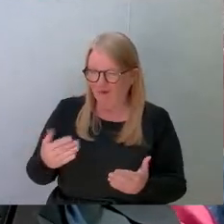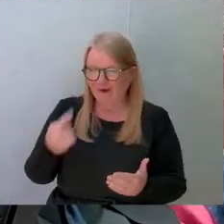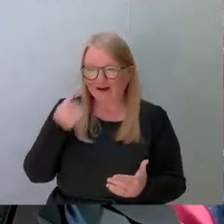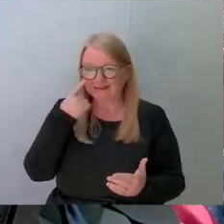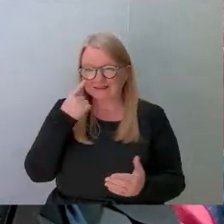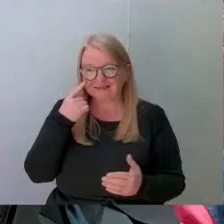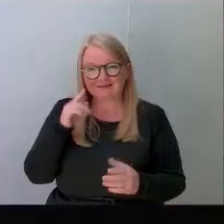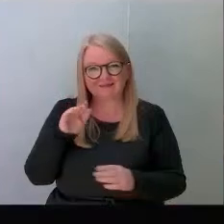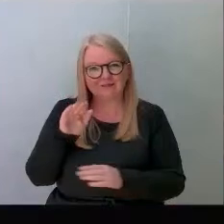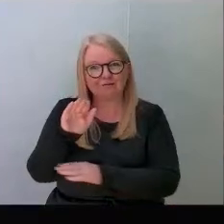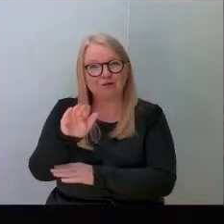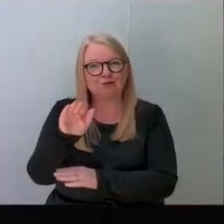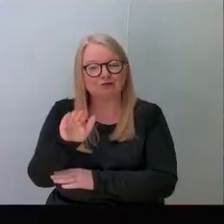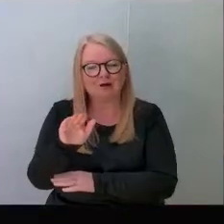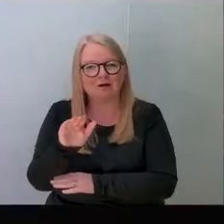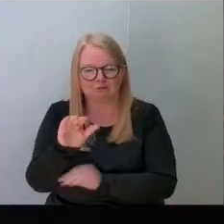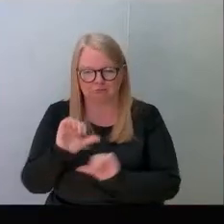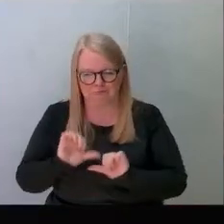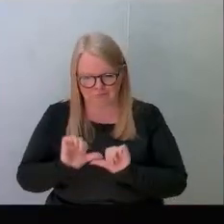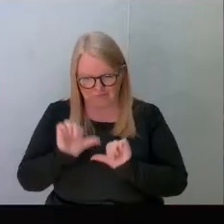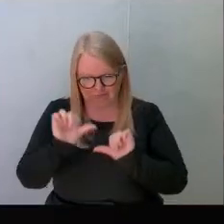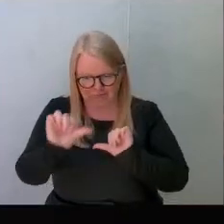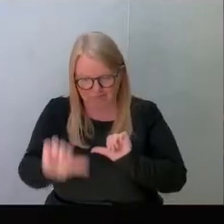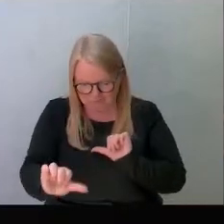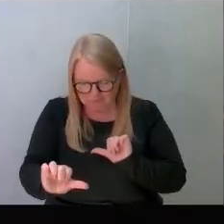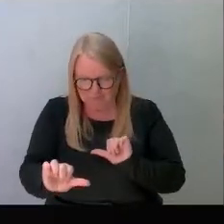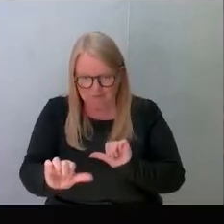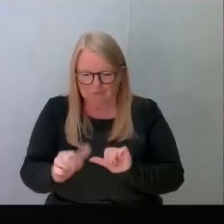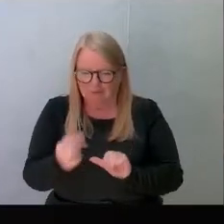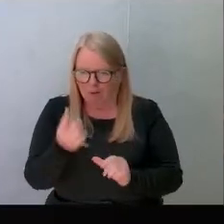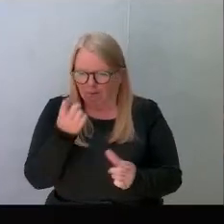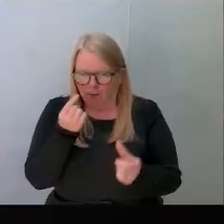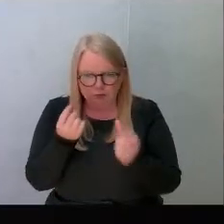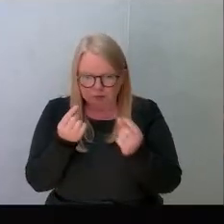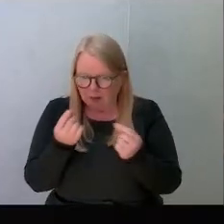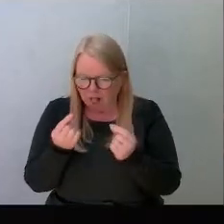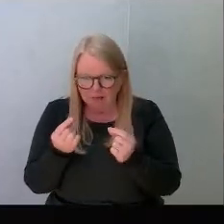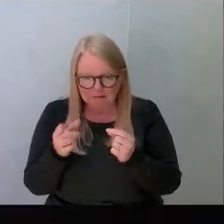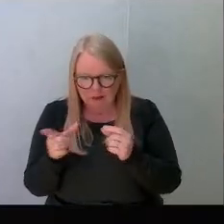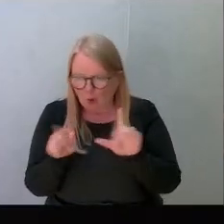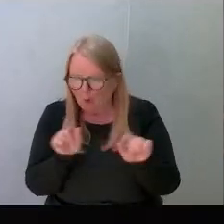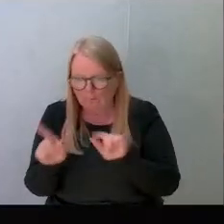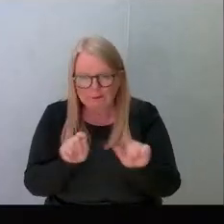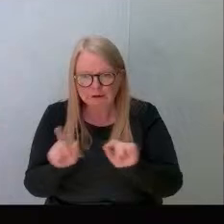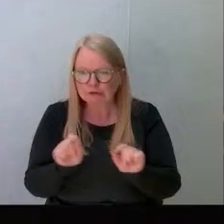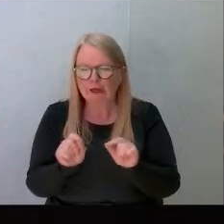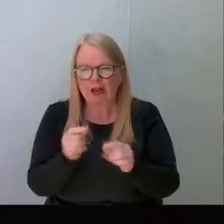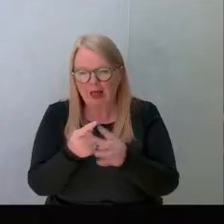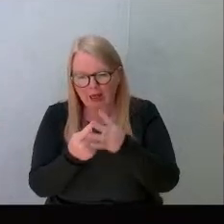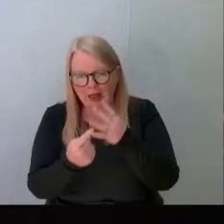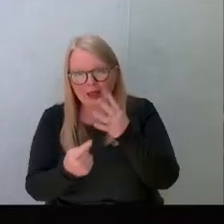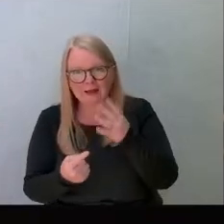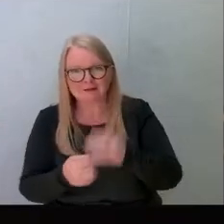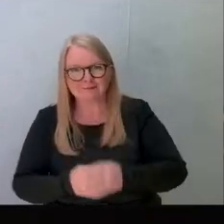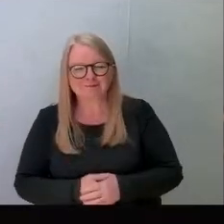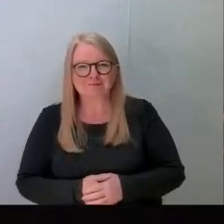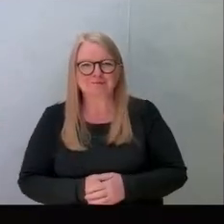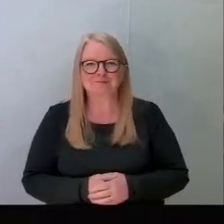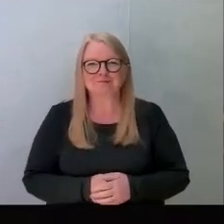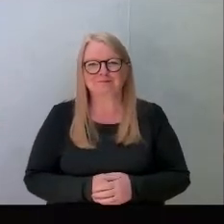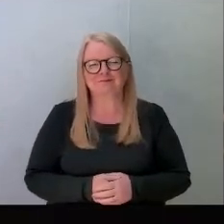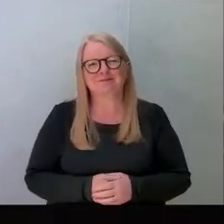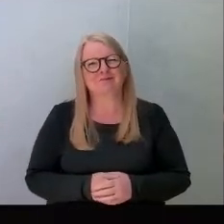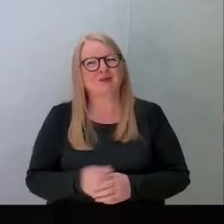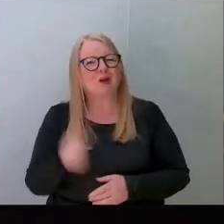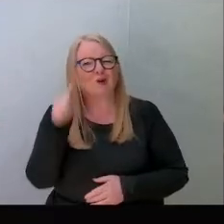future, and the next phase is full of possibilities and options for you. Now, you know in